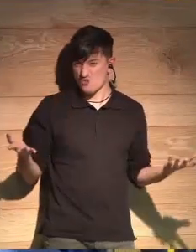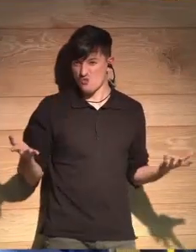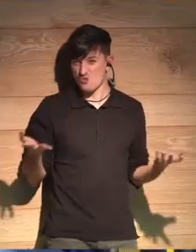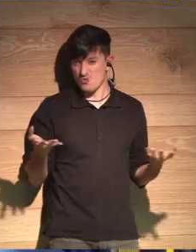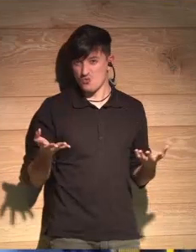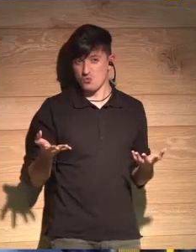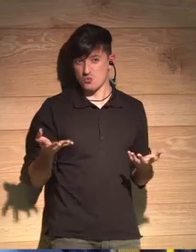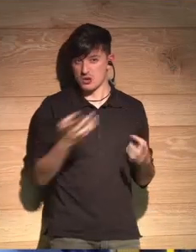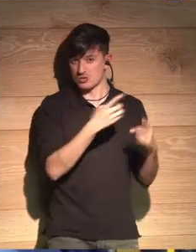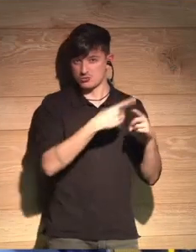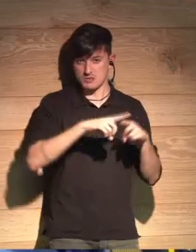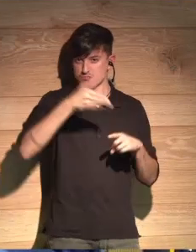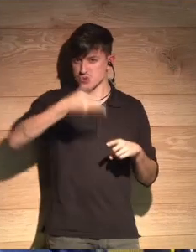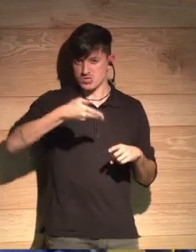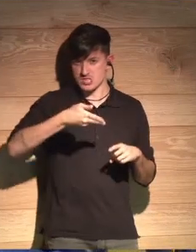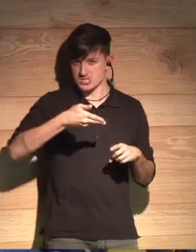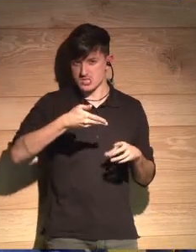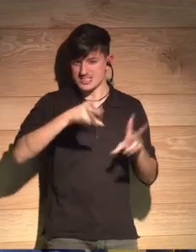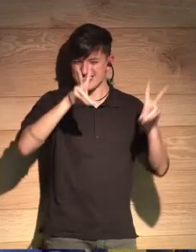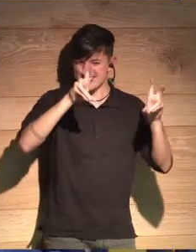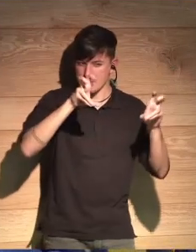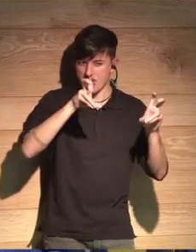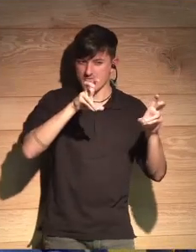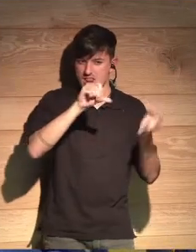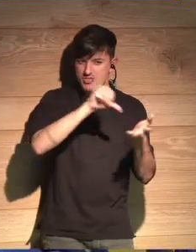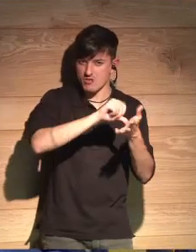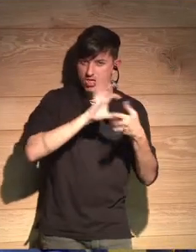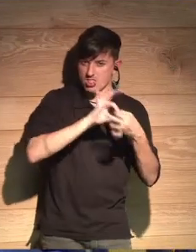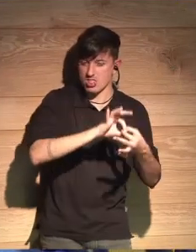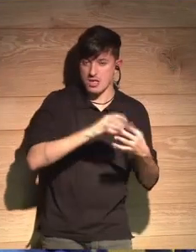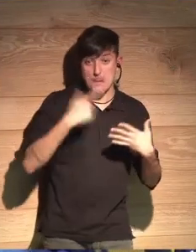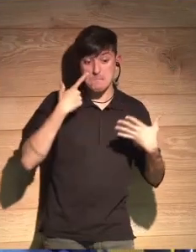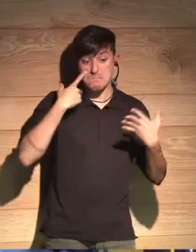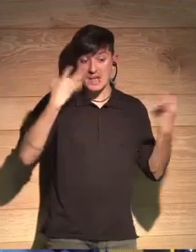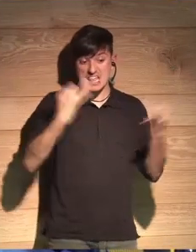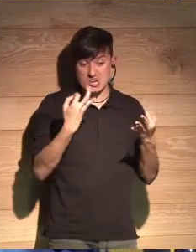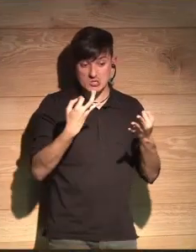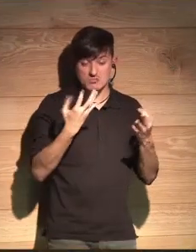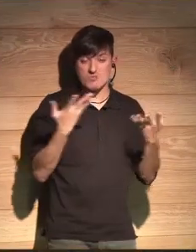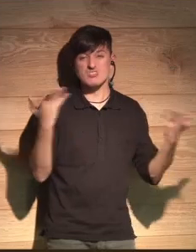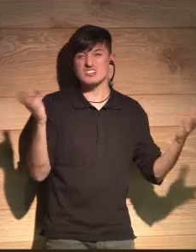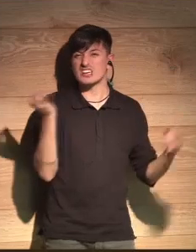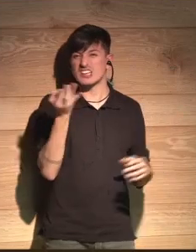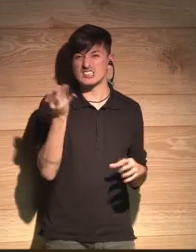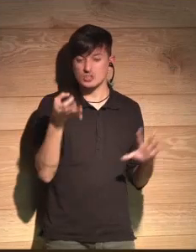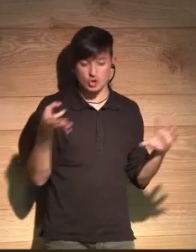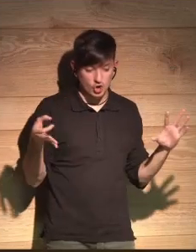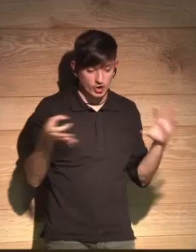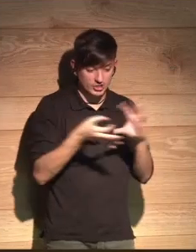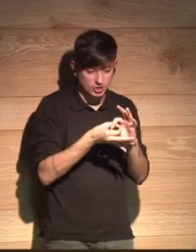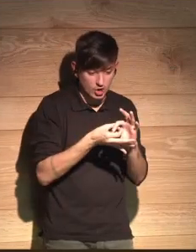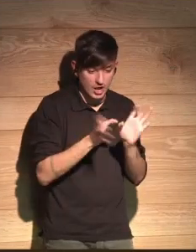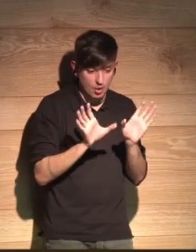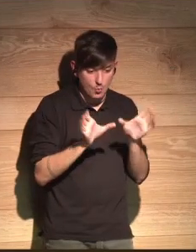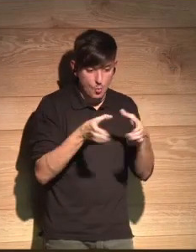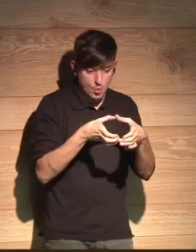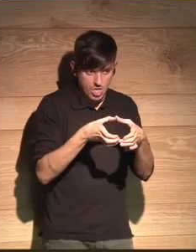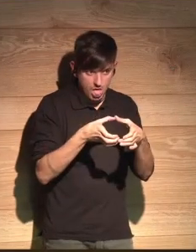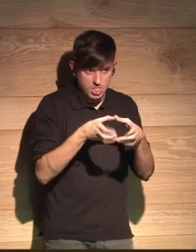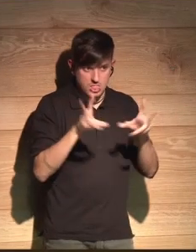together doing it. And this is the main thing of cities, and the big danger today is that many cities, this connection, the